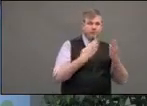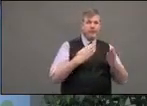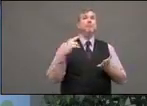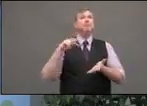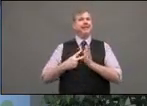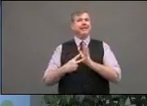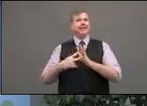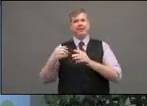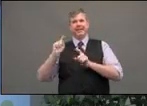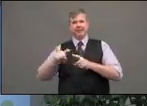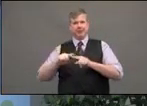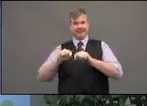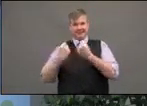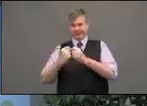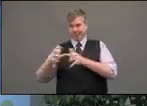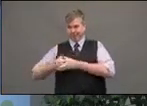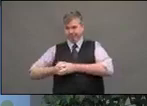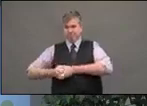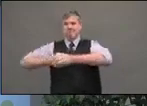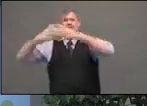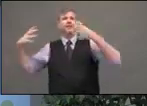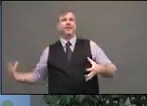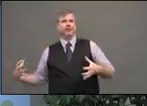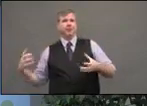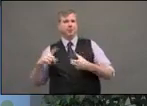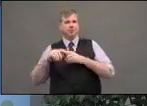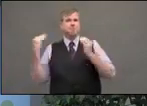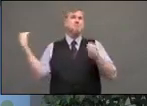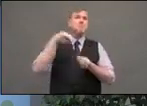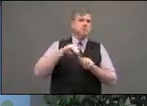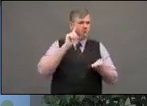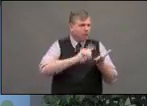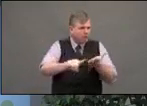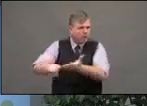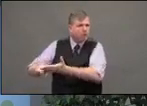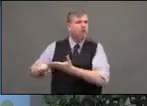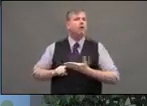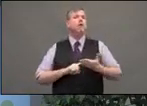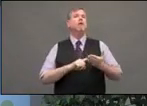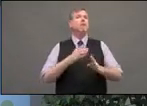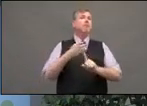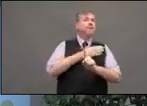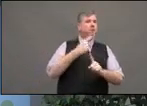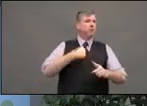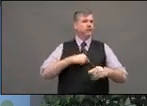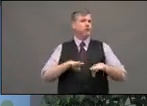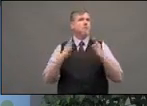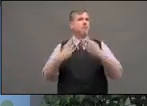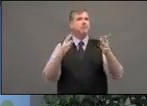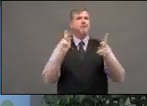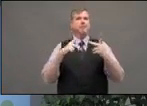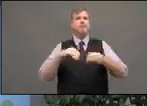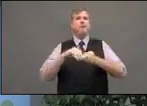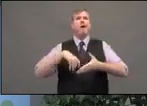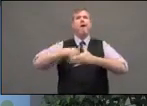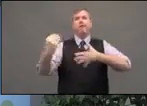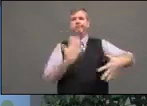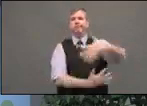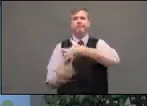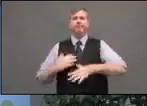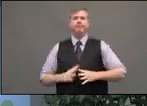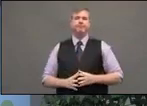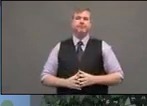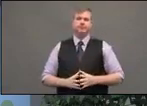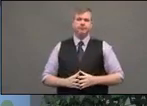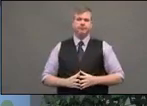what should I expect if I test positive, or if I am told that I've been in contact with someone who has tested positive? That's right. So our